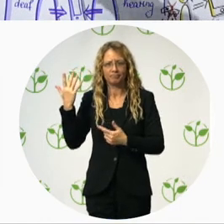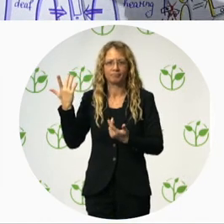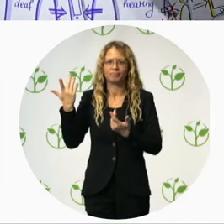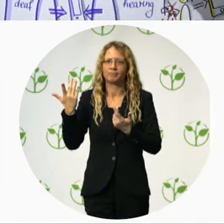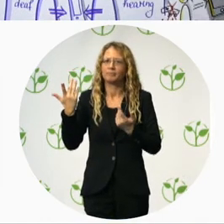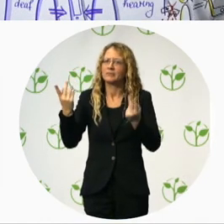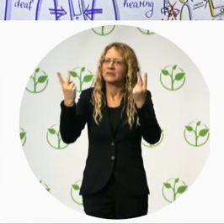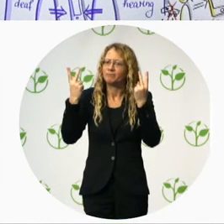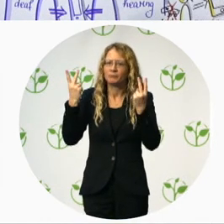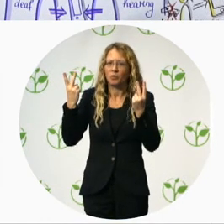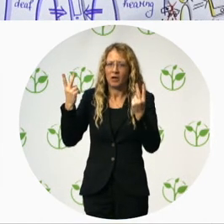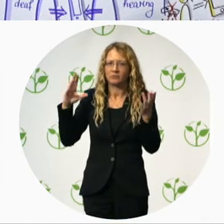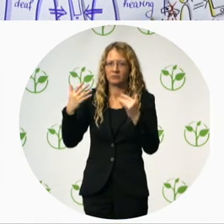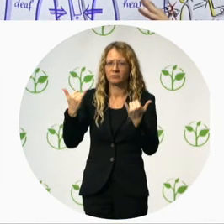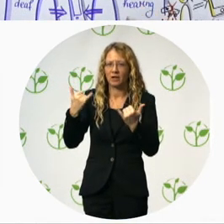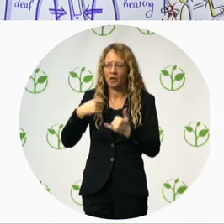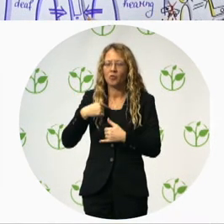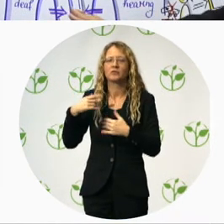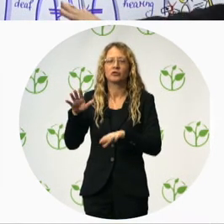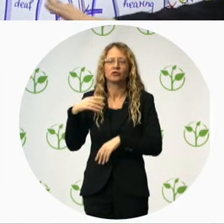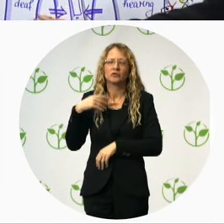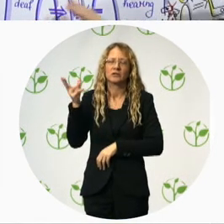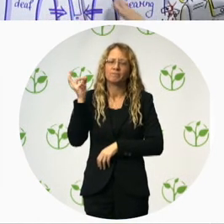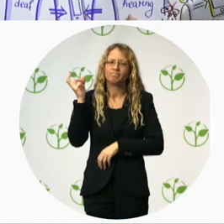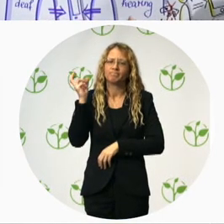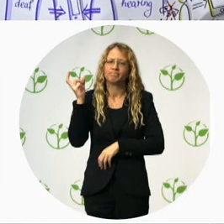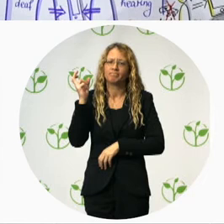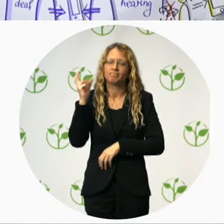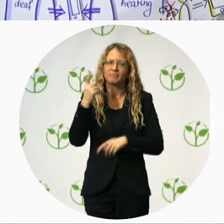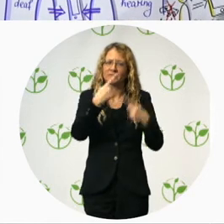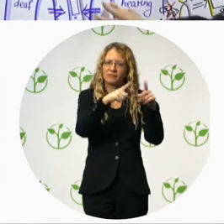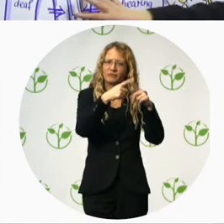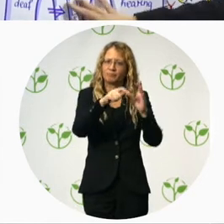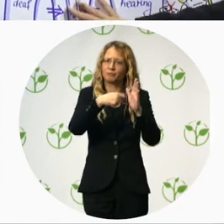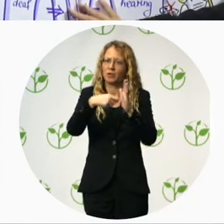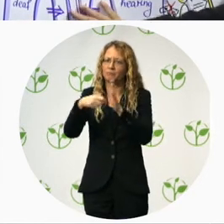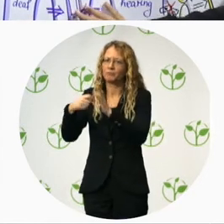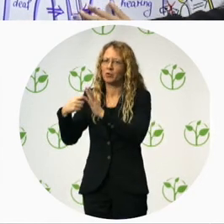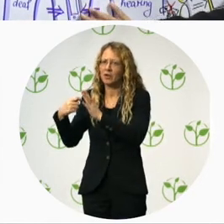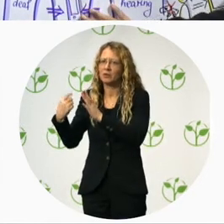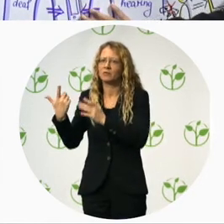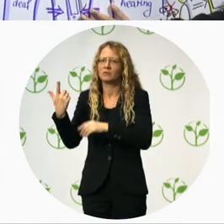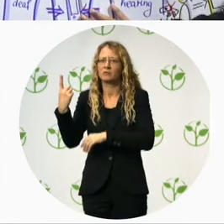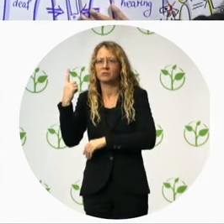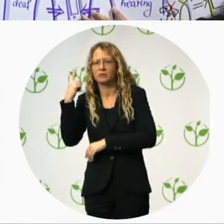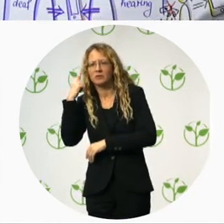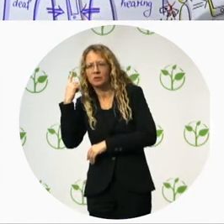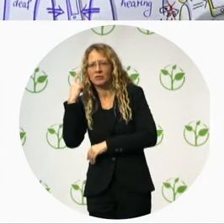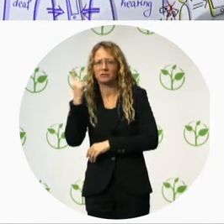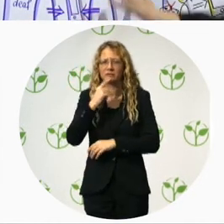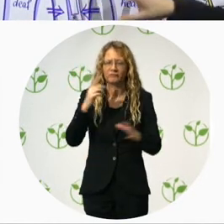here are various projects that bring together deaf and hearing people, connecting them by a common